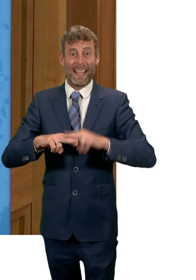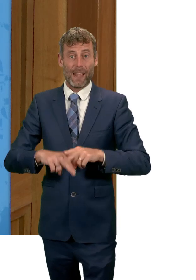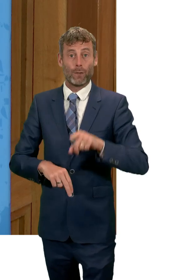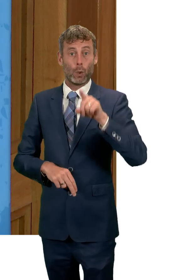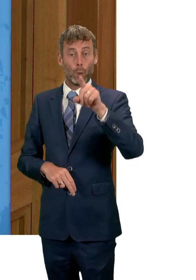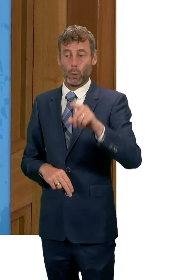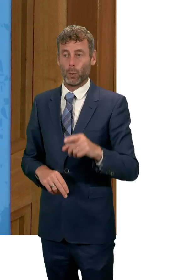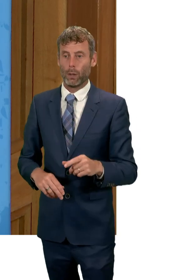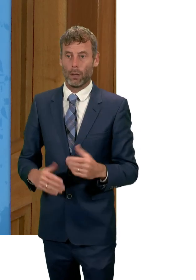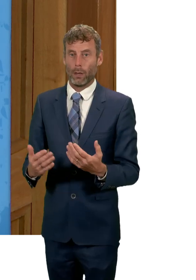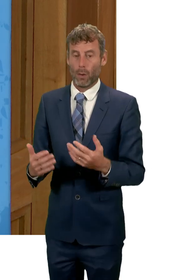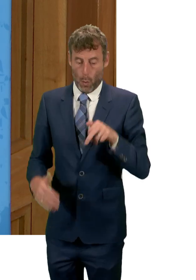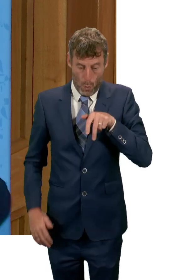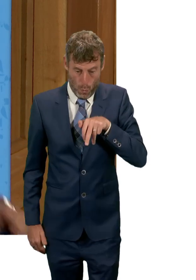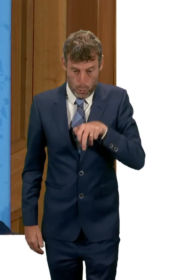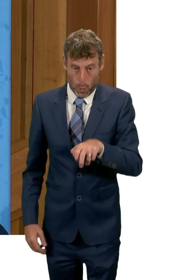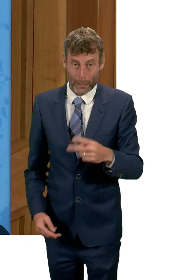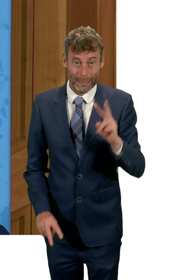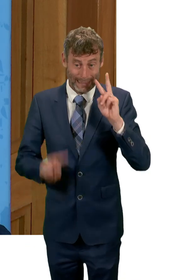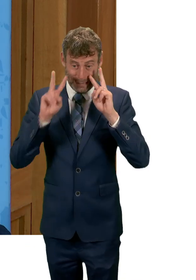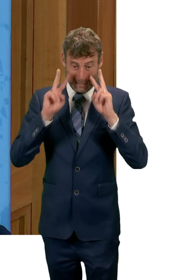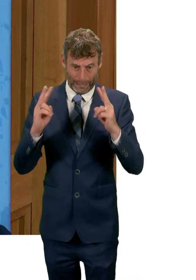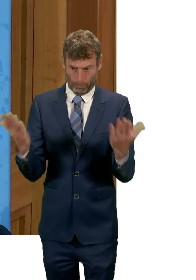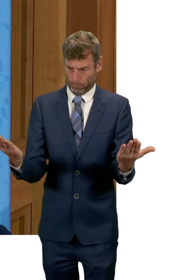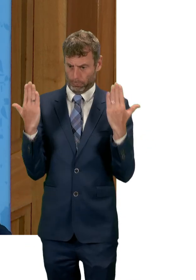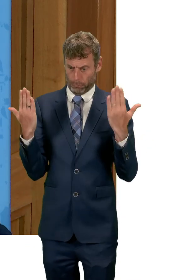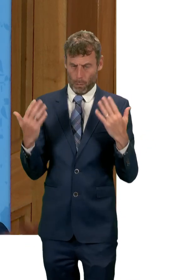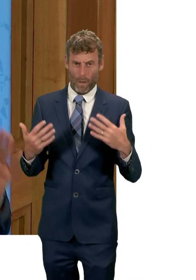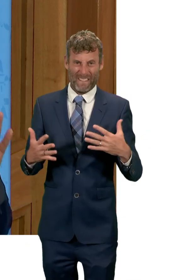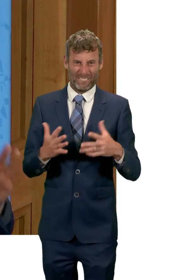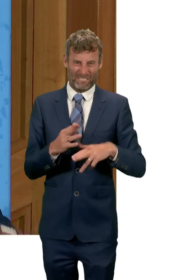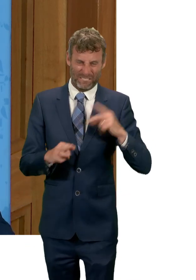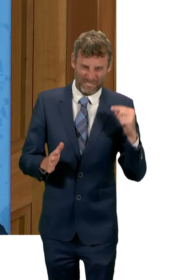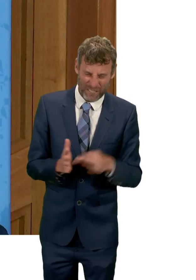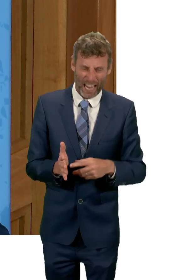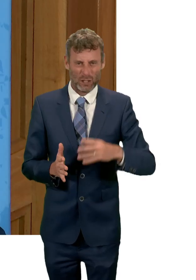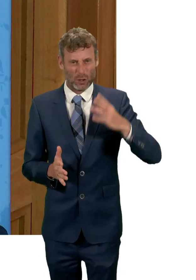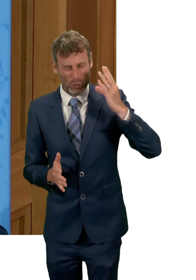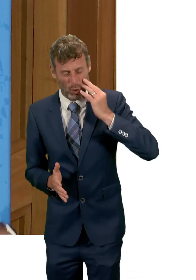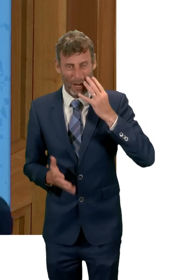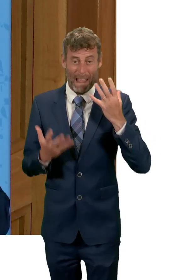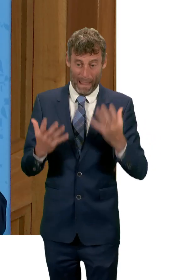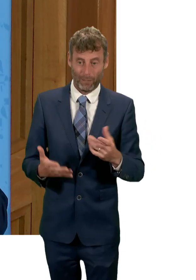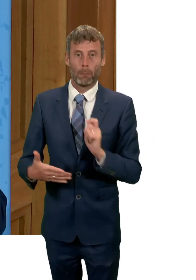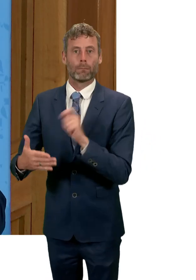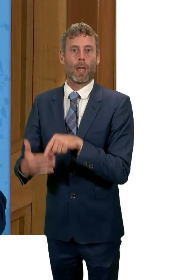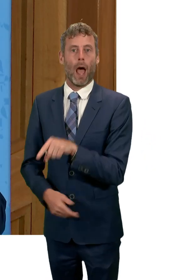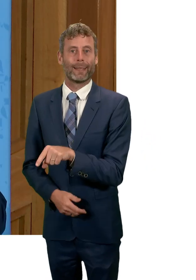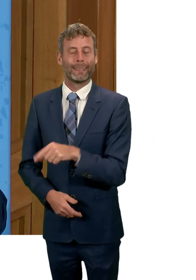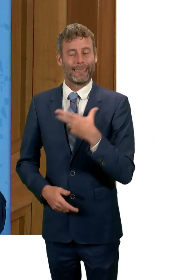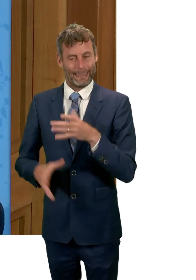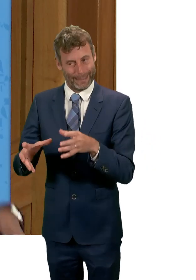high fat, sugar and salt products being purchased in the retail space. And the most important thing of all, for me